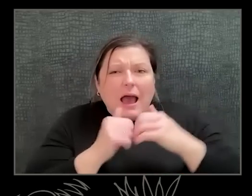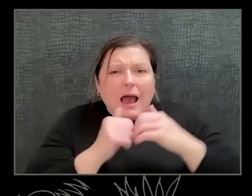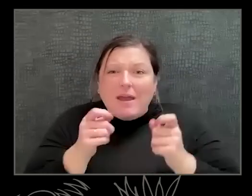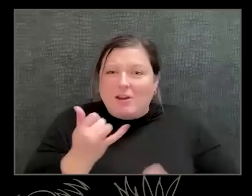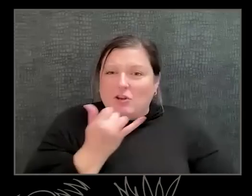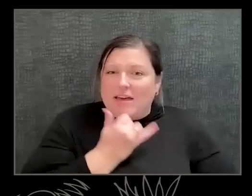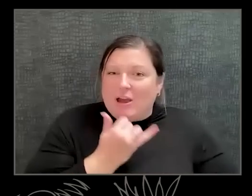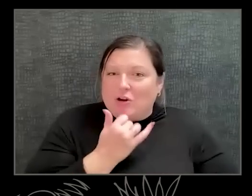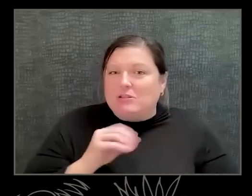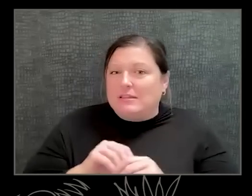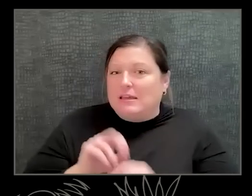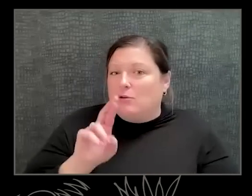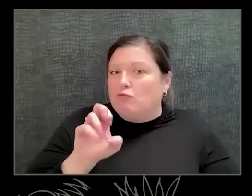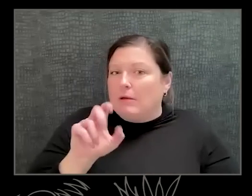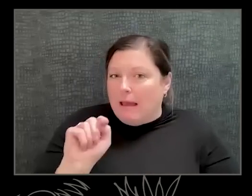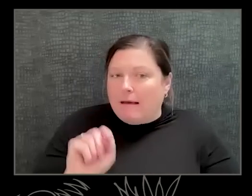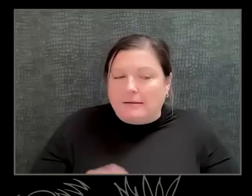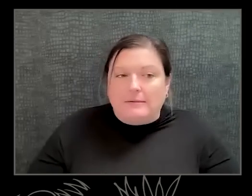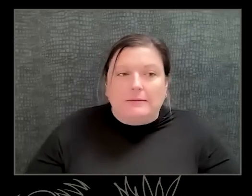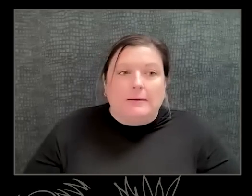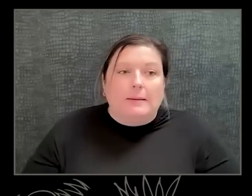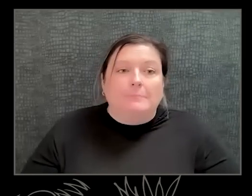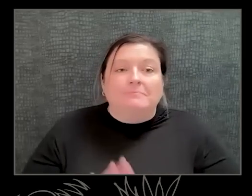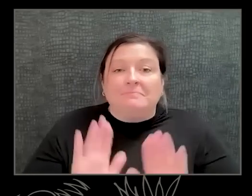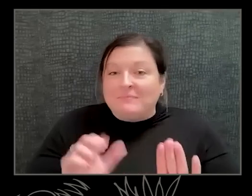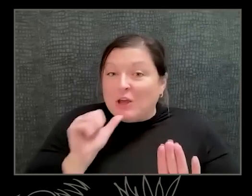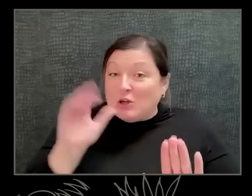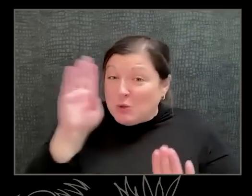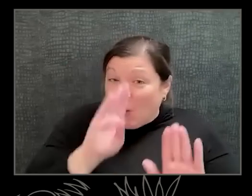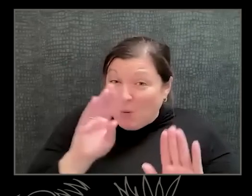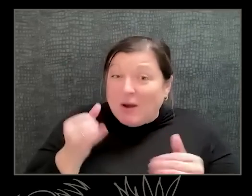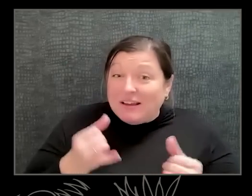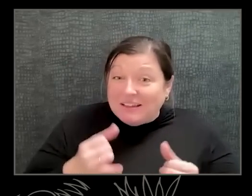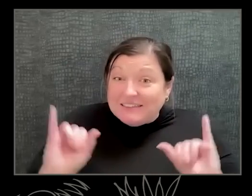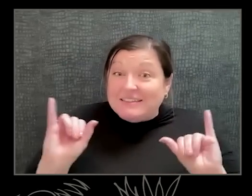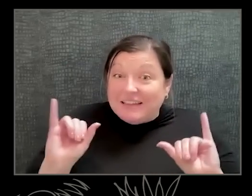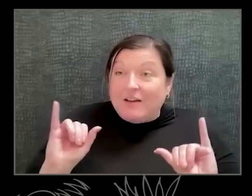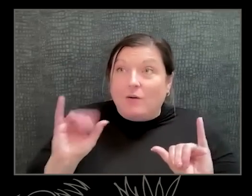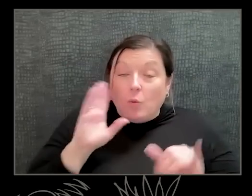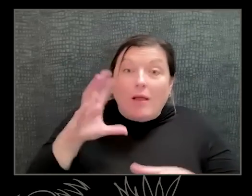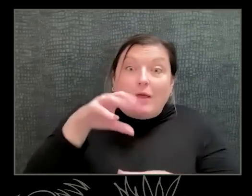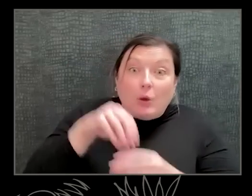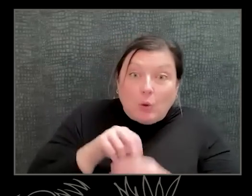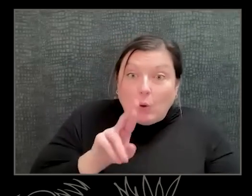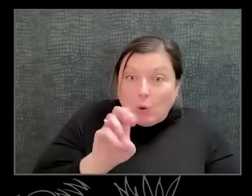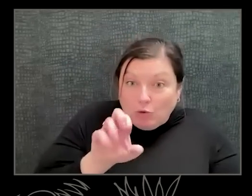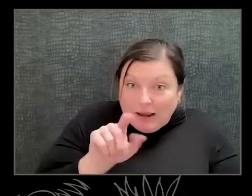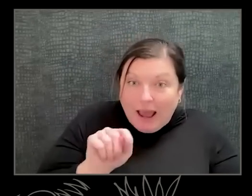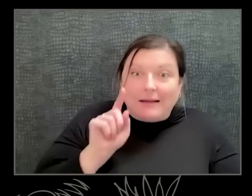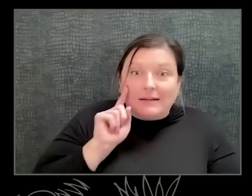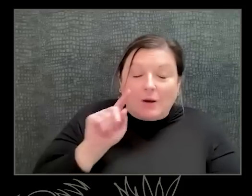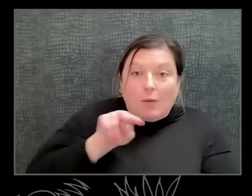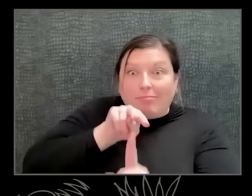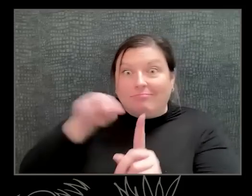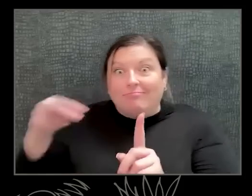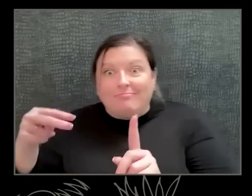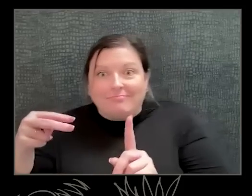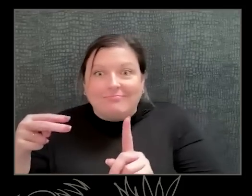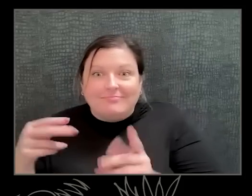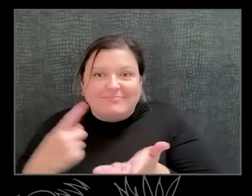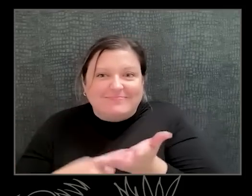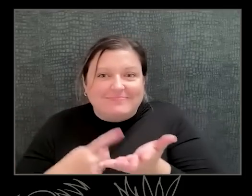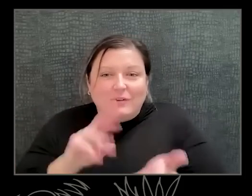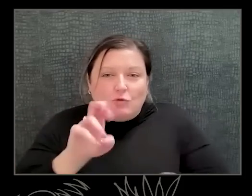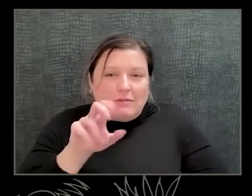in React. And don't worry, this is still going to have React in it, and it's going to be geared around React.